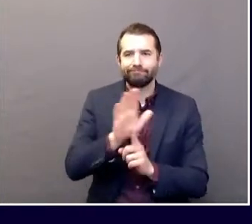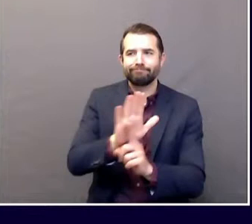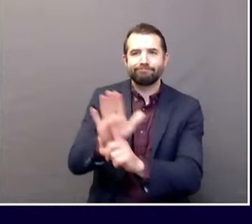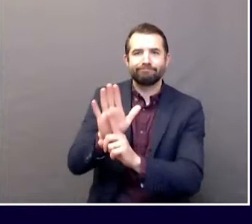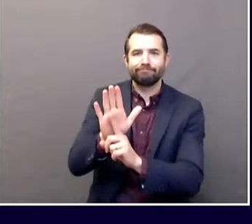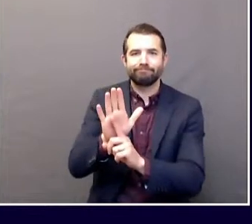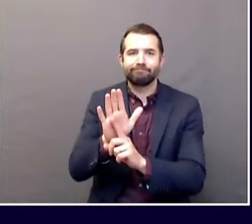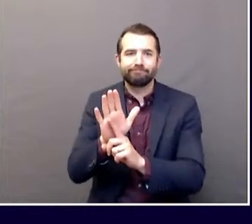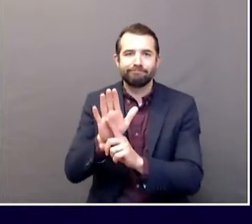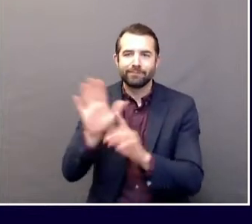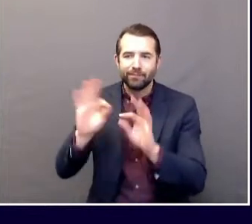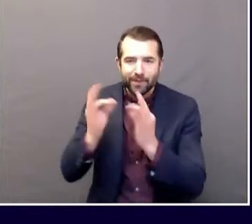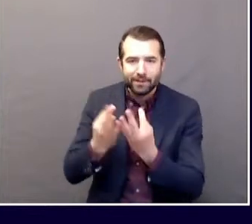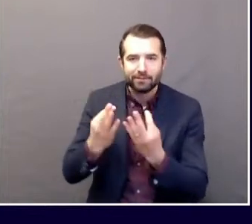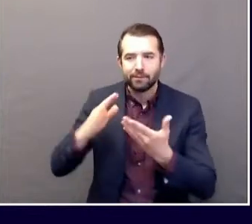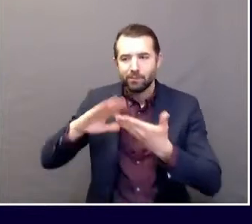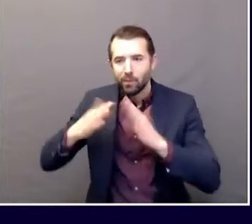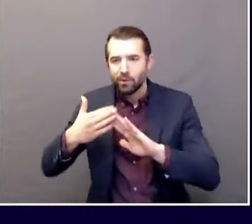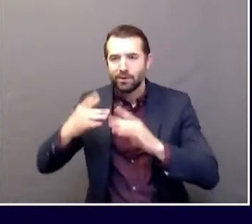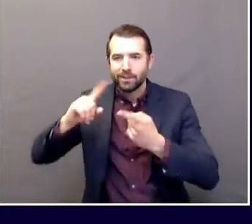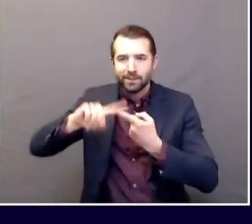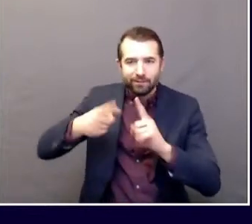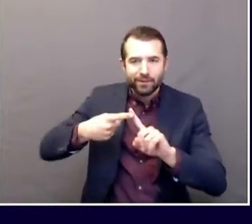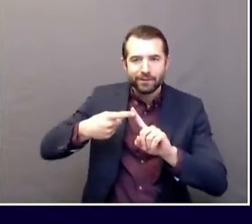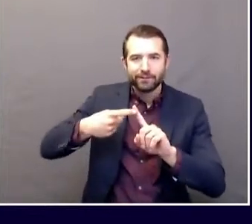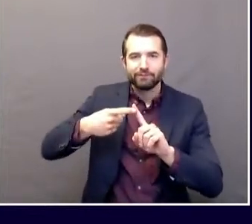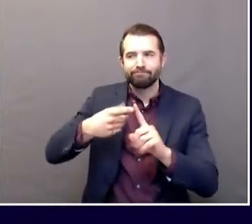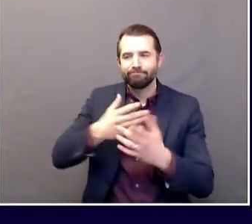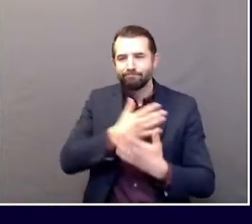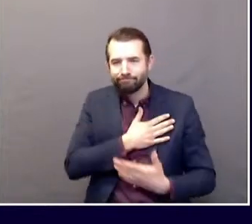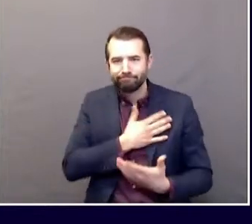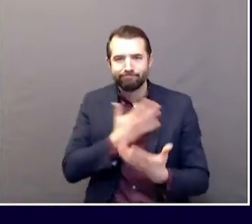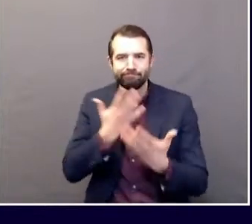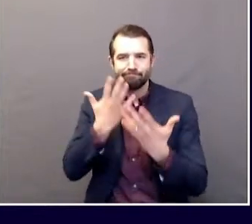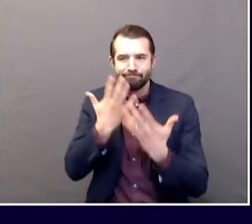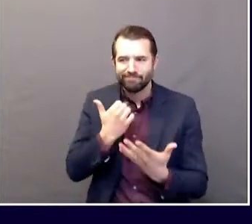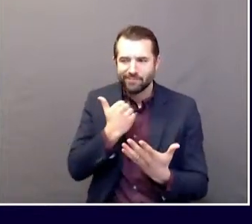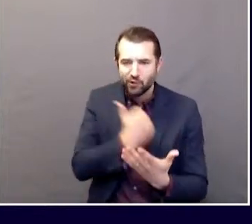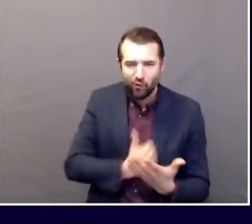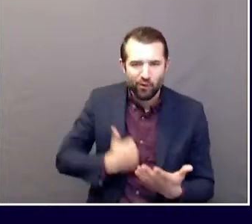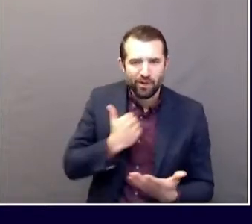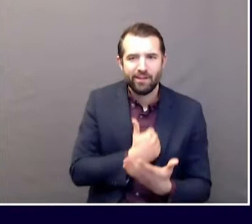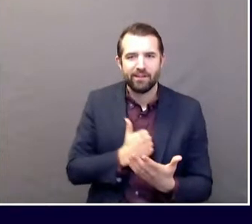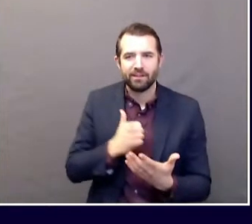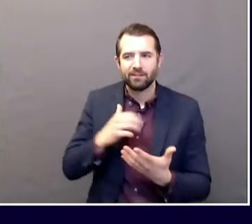and entire community our deepest condolences during this time of grief.